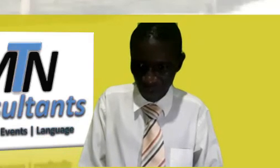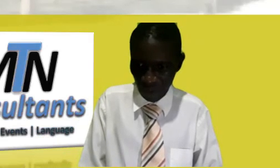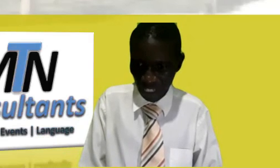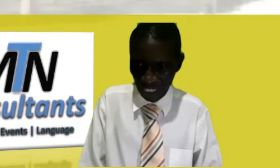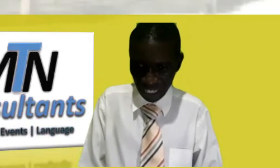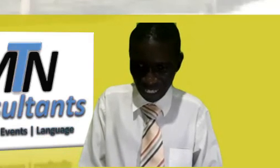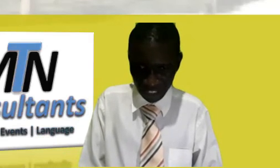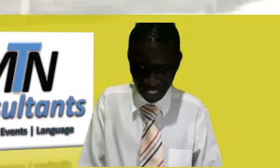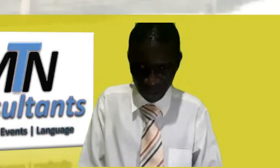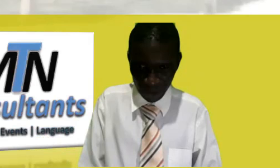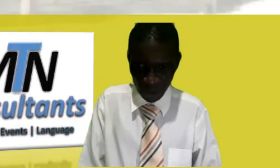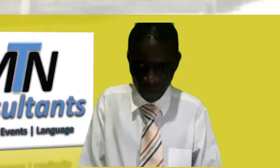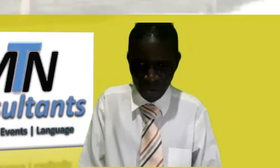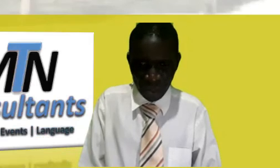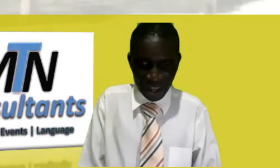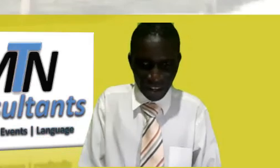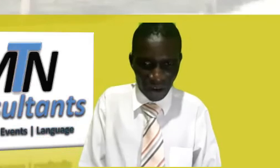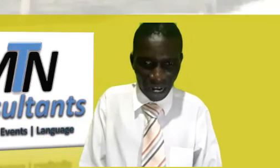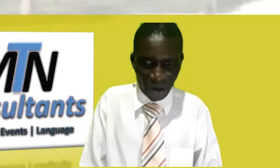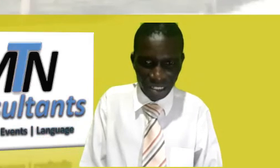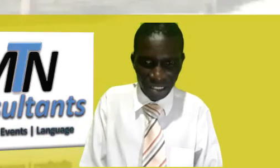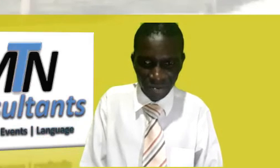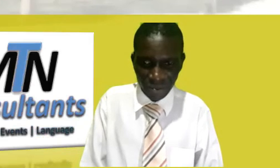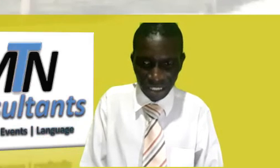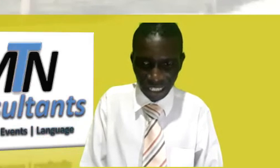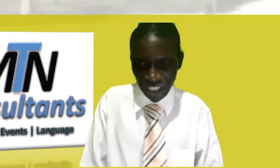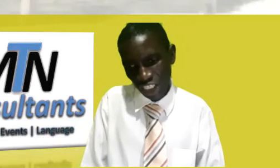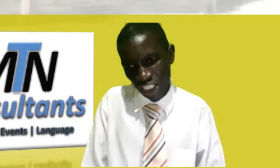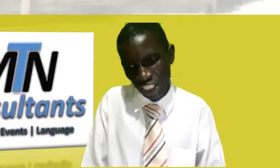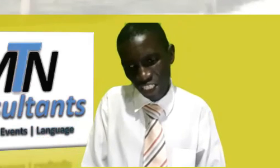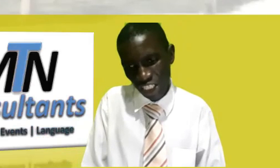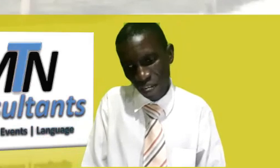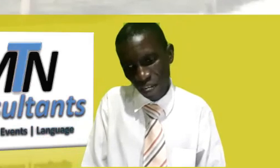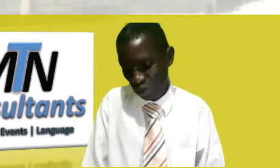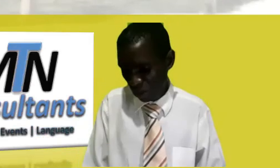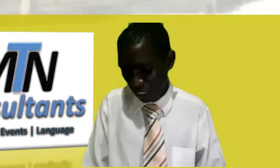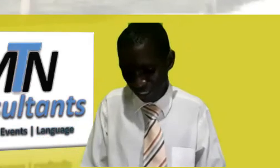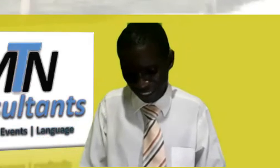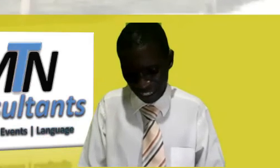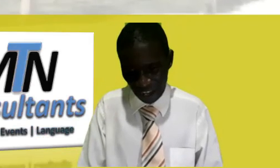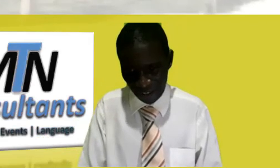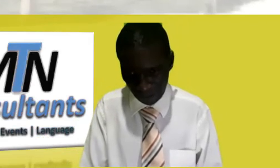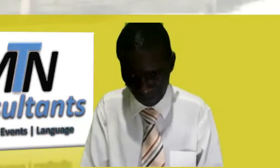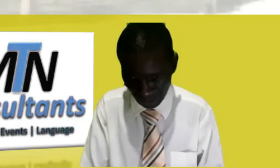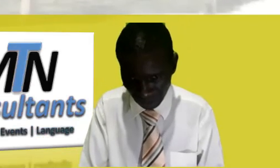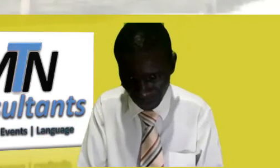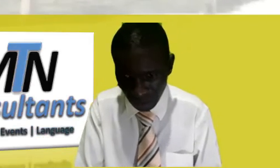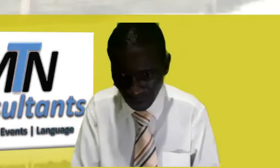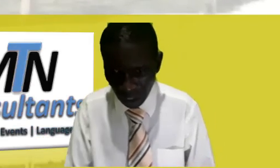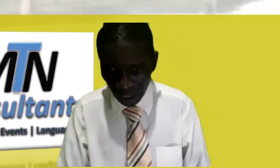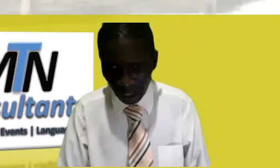wanted to demonstrate to you. Now I want this section now, what is left, to be question and answer.